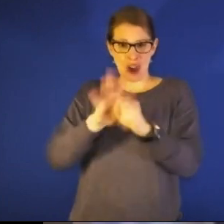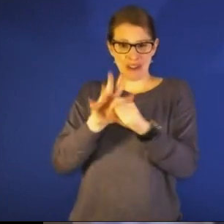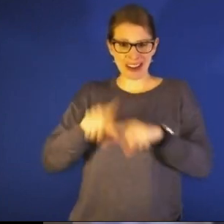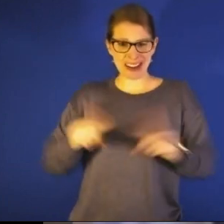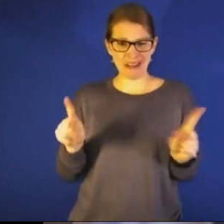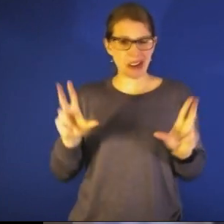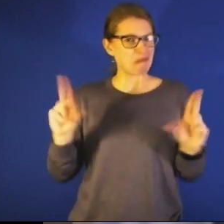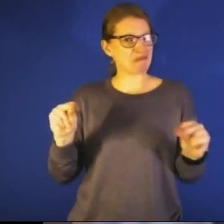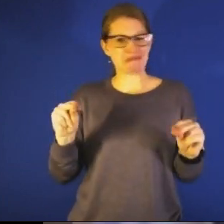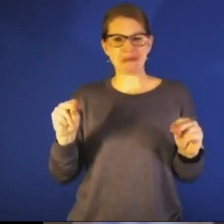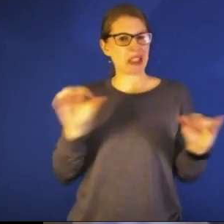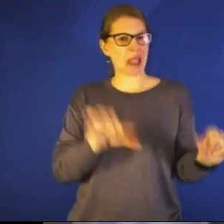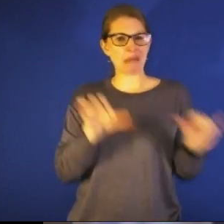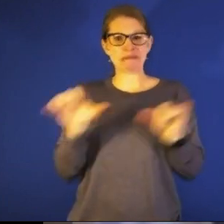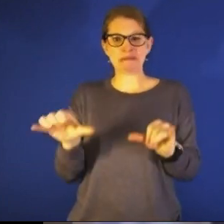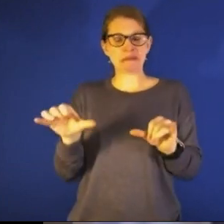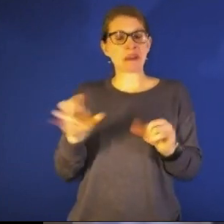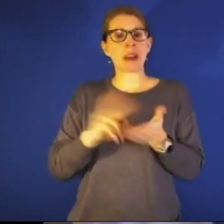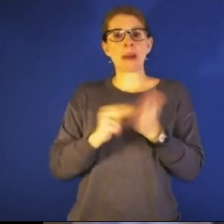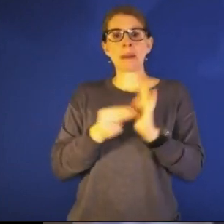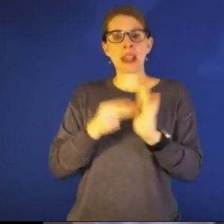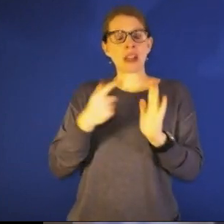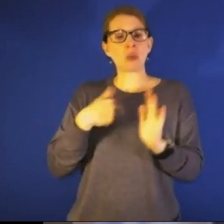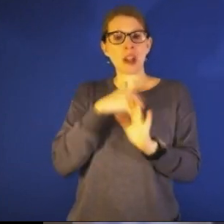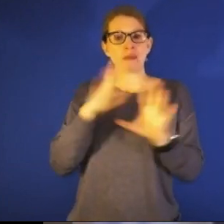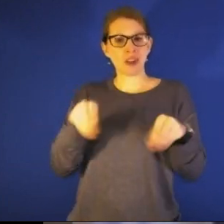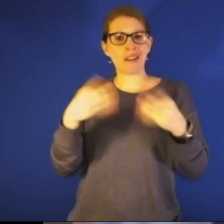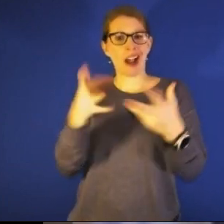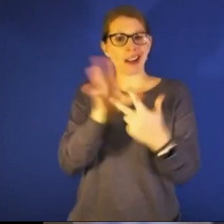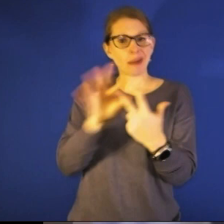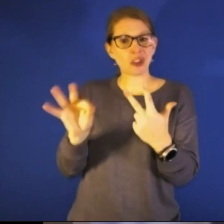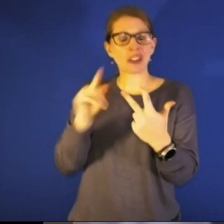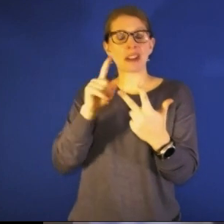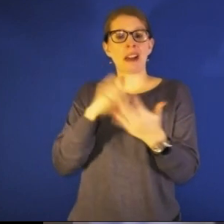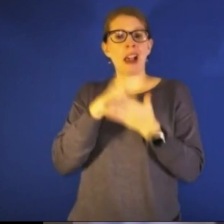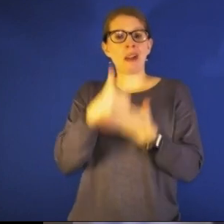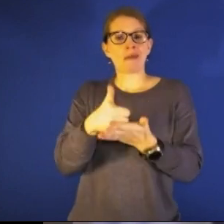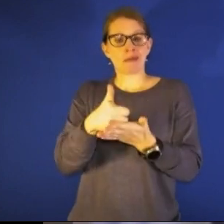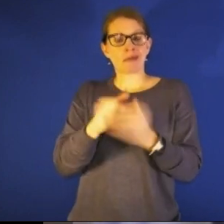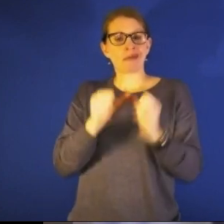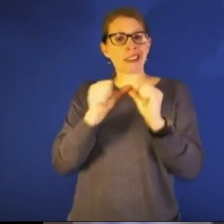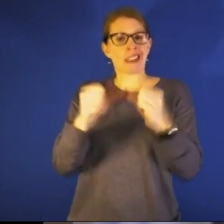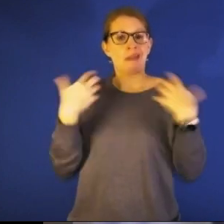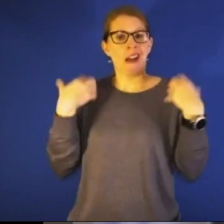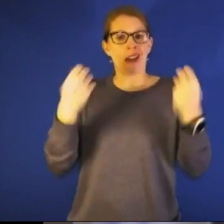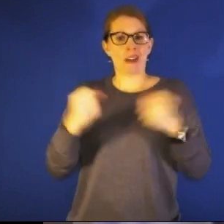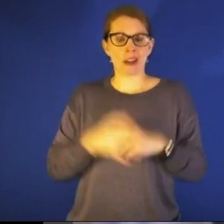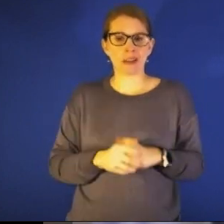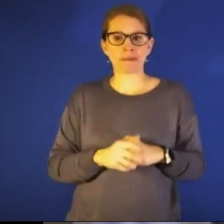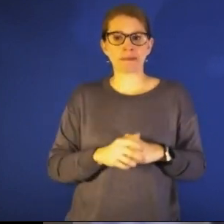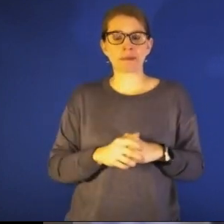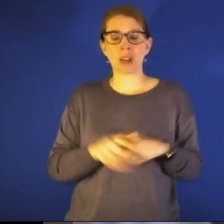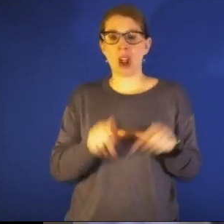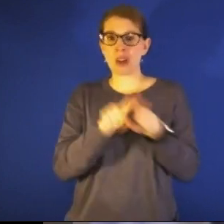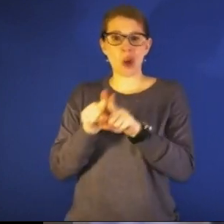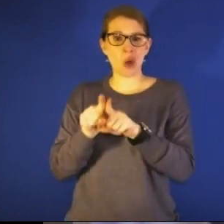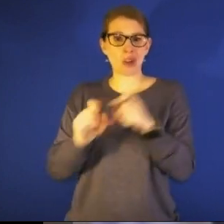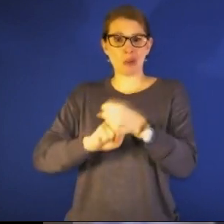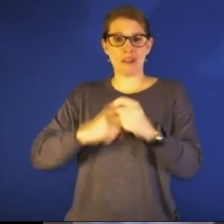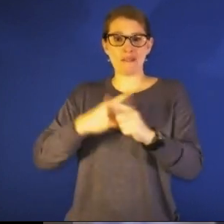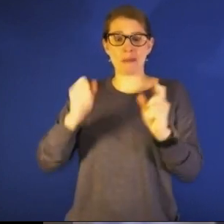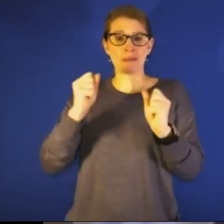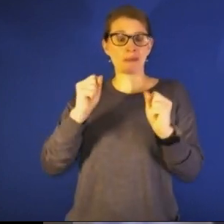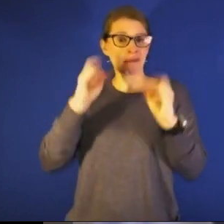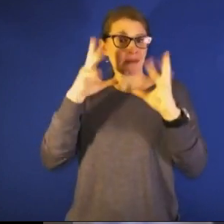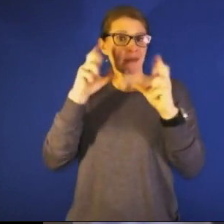will keep you from getting sick, help you remain healthy, and help to support the amazing medical staffs that we have taking